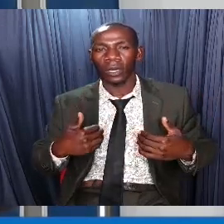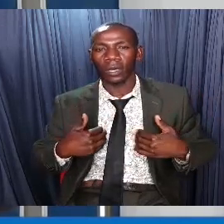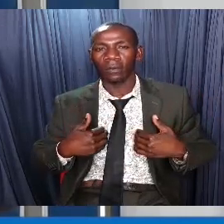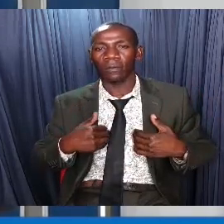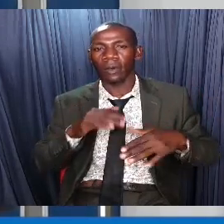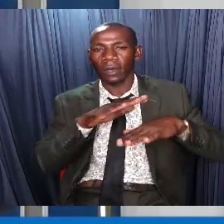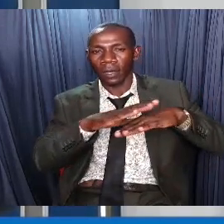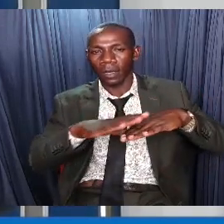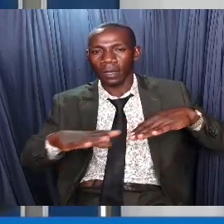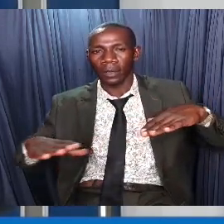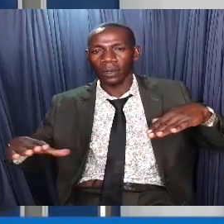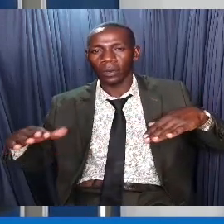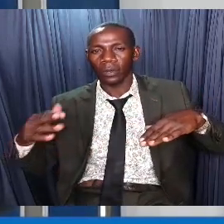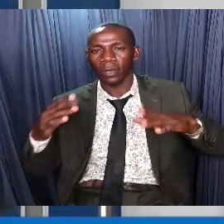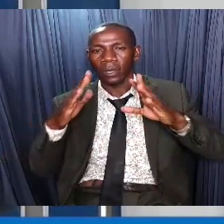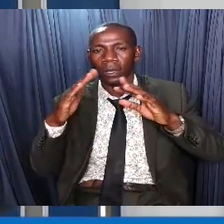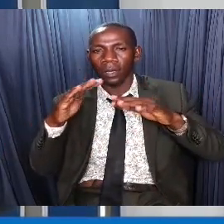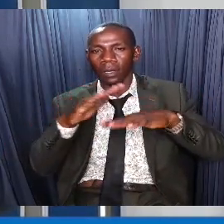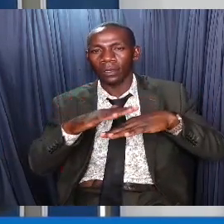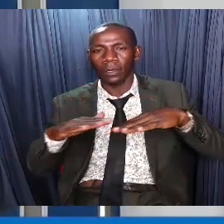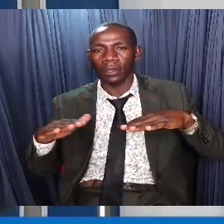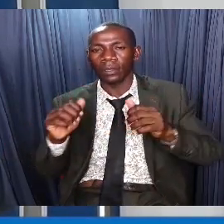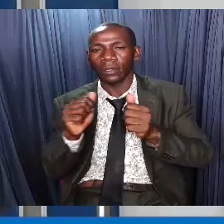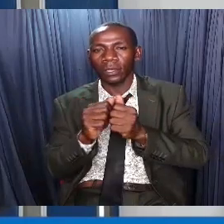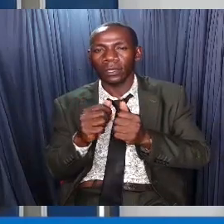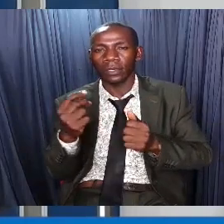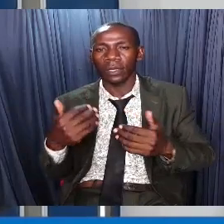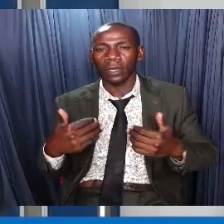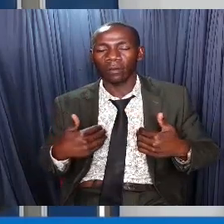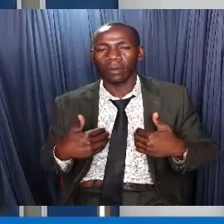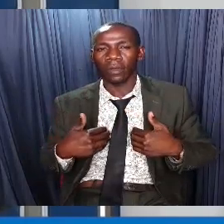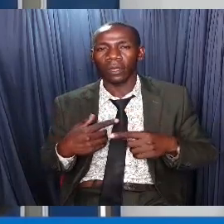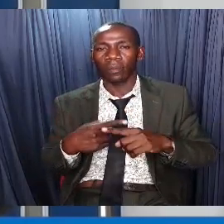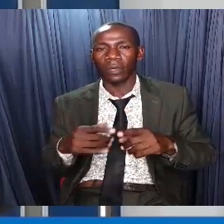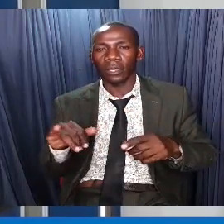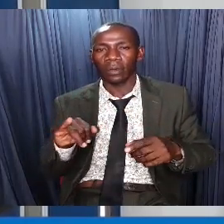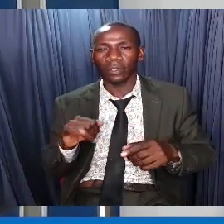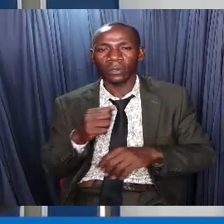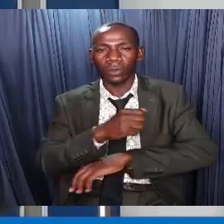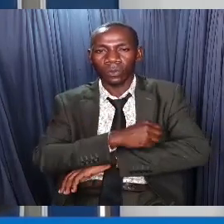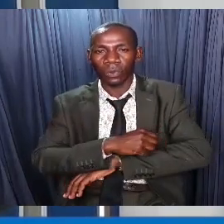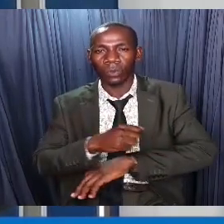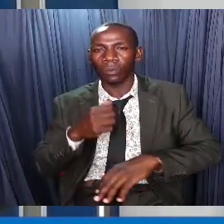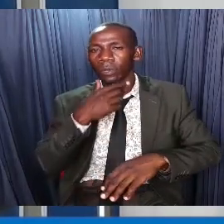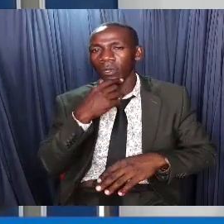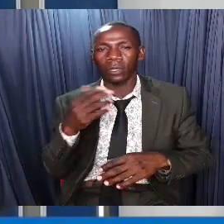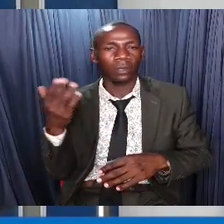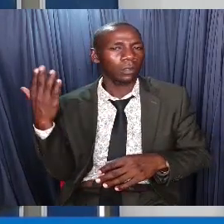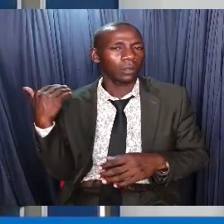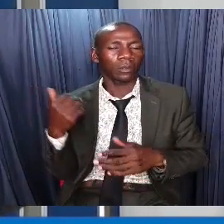have the iron sheets in Mtondia. Mwenye shilingi 10, mwenye 20. Anyone with 10 shillings, 20 shillings. Na mimi ni mwana shule. And I was still a school boy.